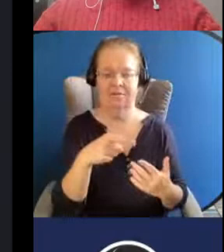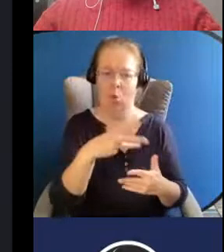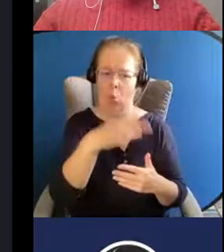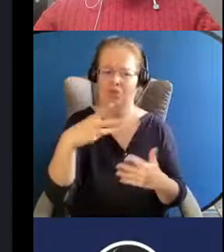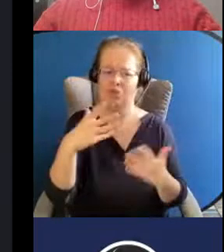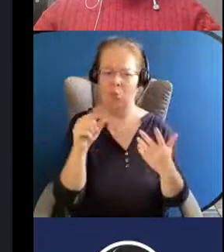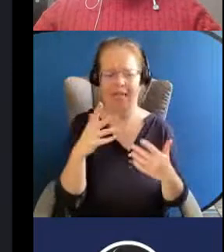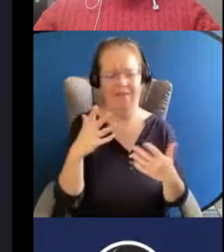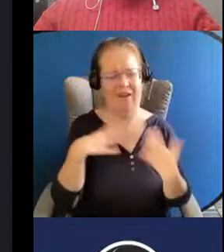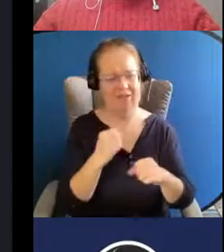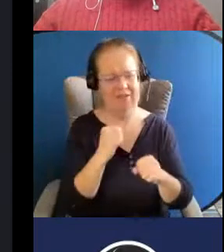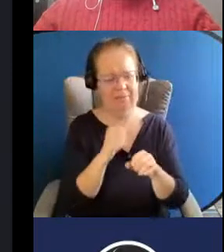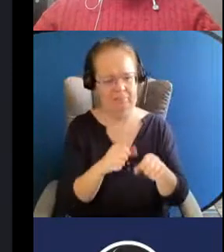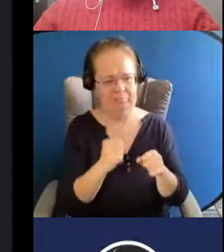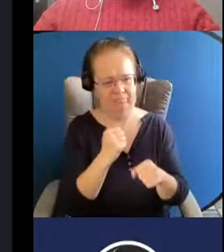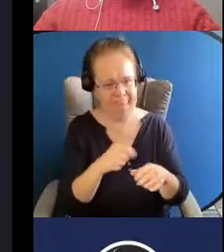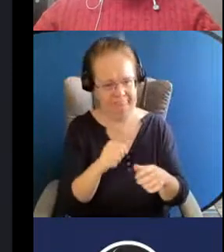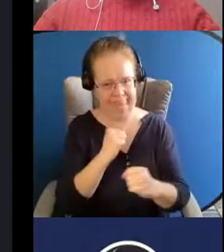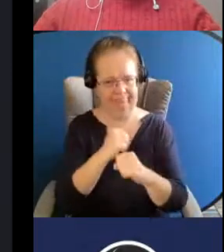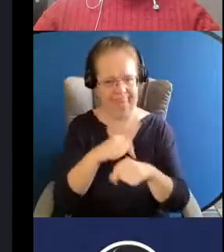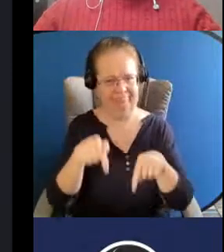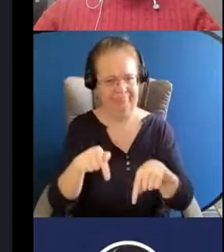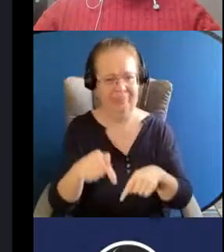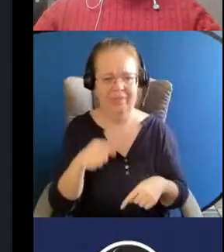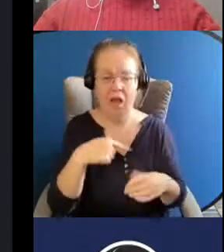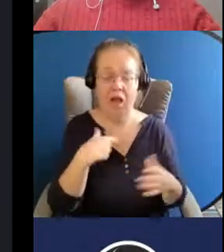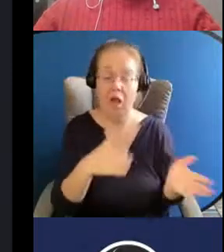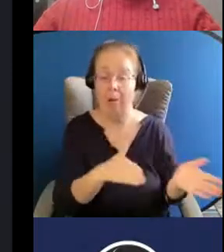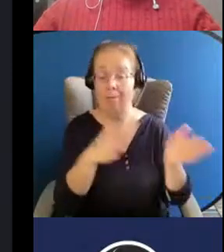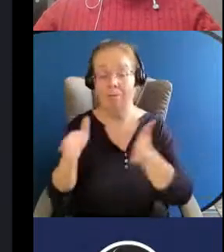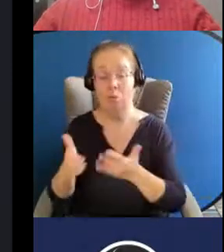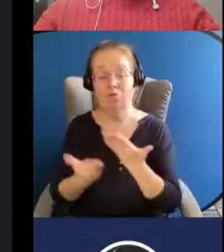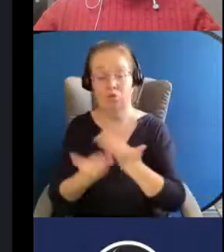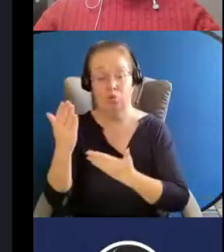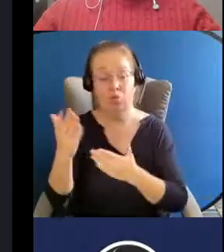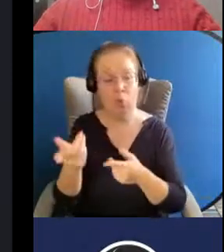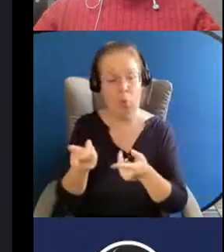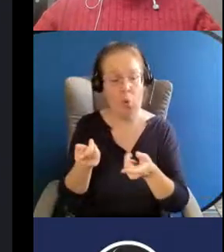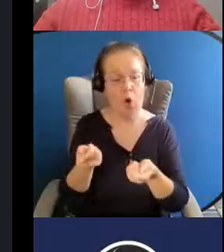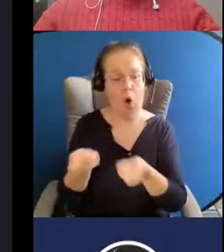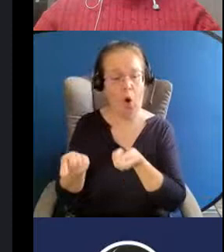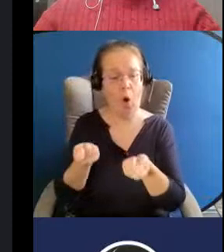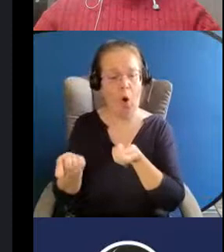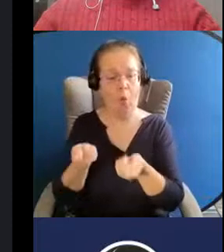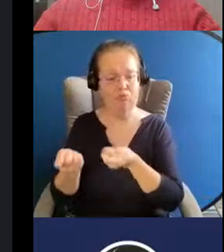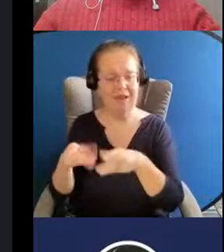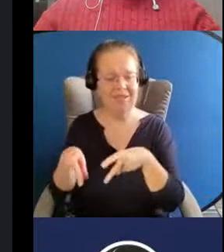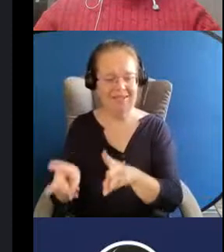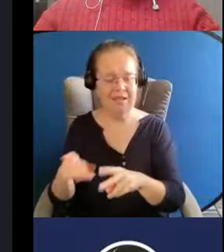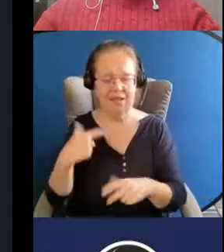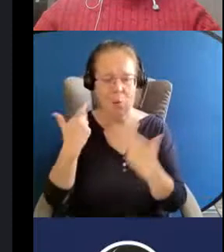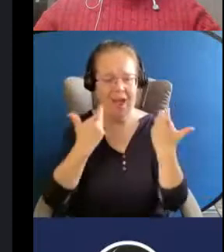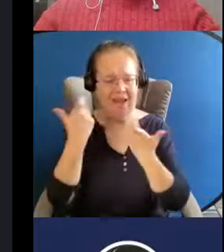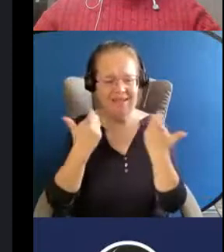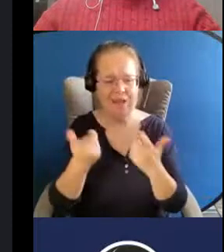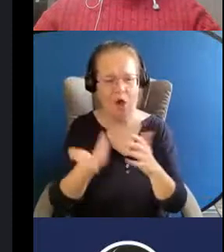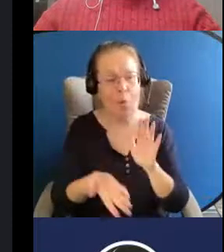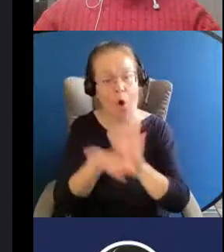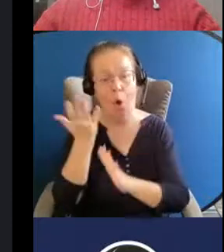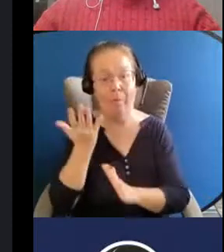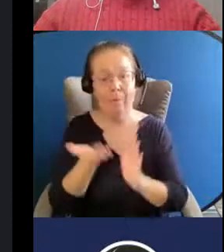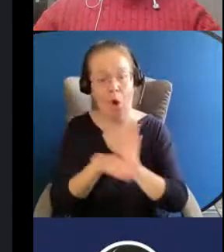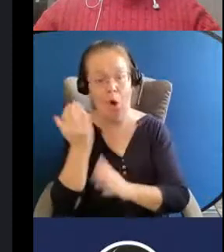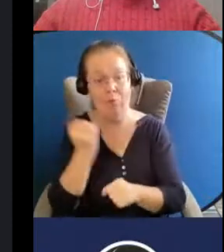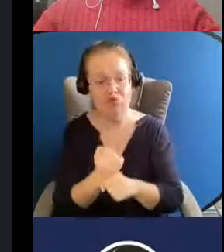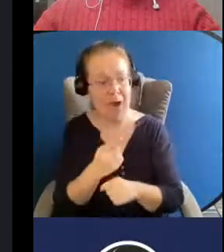And a move to a new operating system is also always a good opportunity to kind of go and explore. Yeah, people do explore when they upgrade, right, or when they